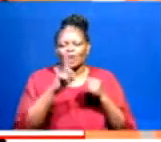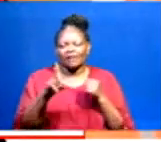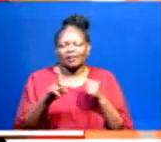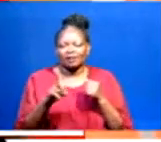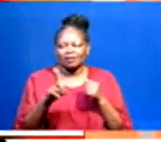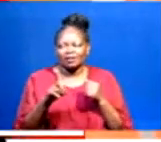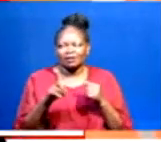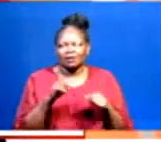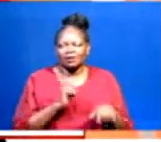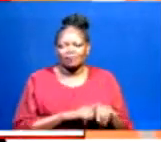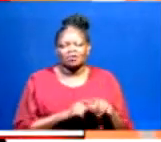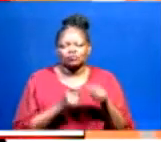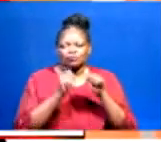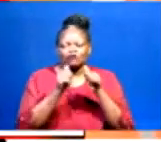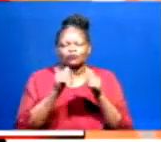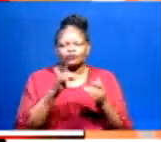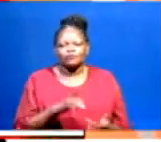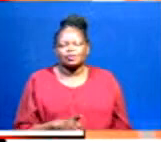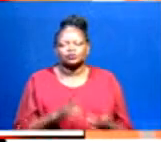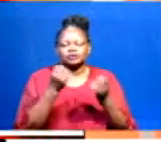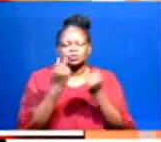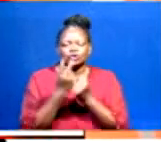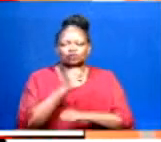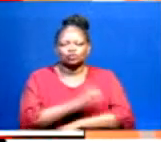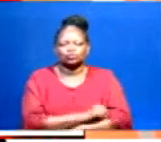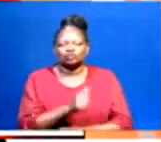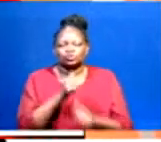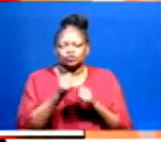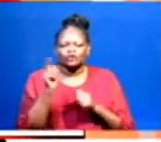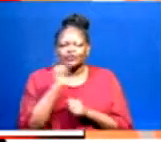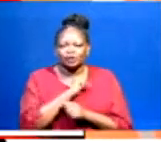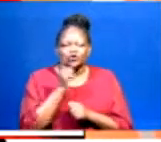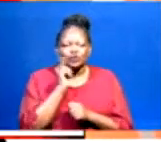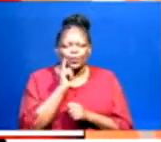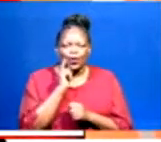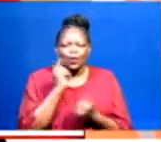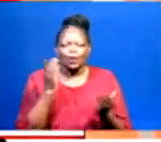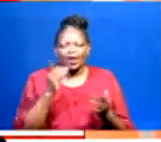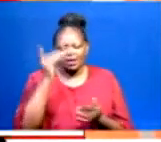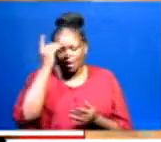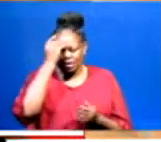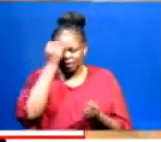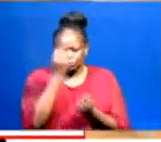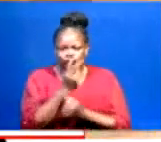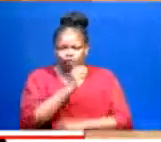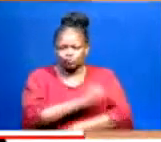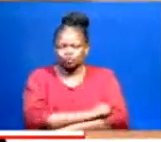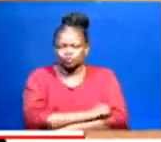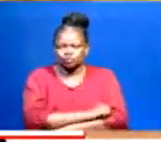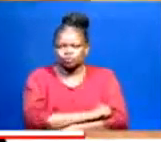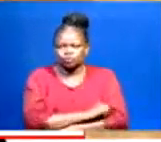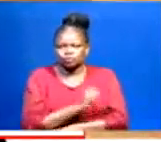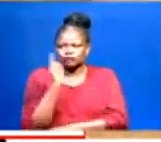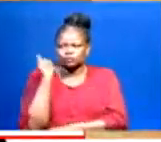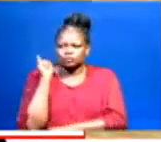1 Games for Special Secondary Schools, which ends tomorrow at the Dagoretti High School.